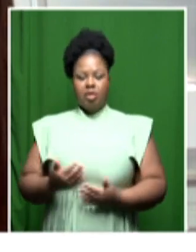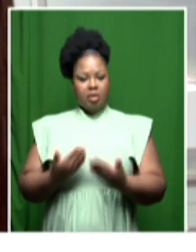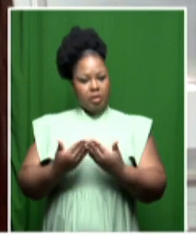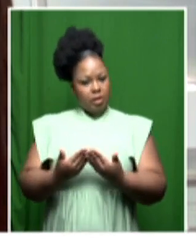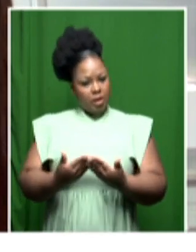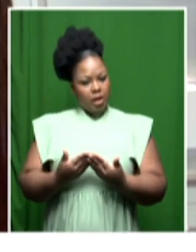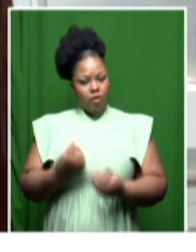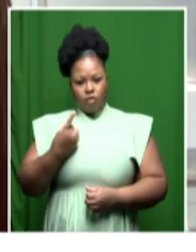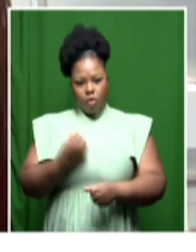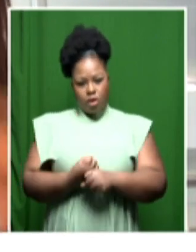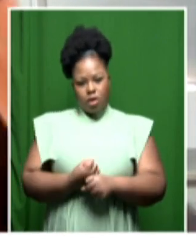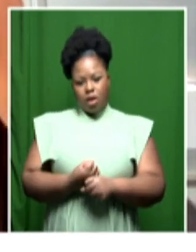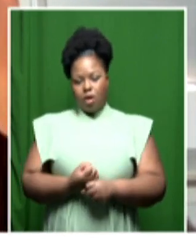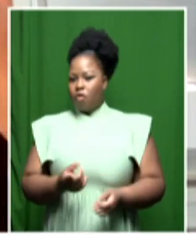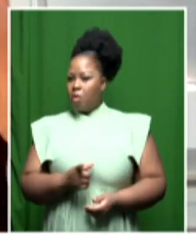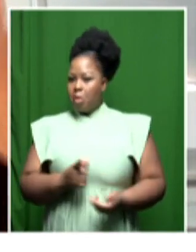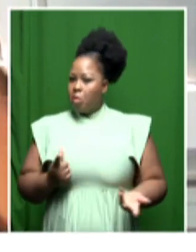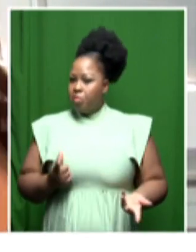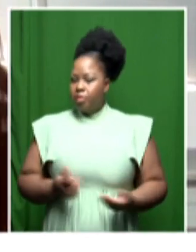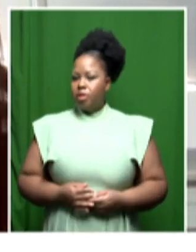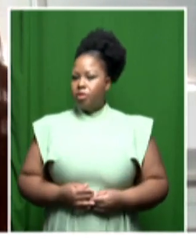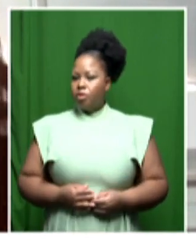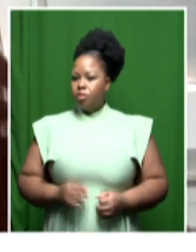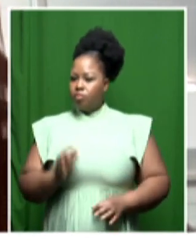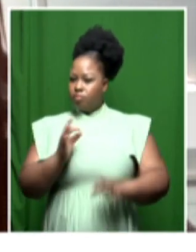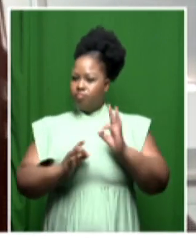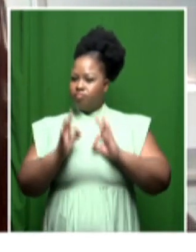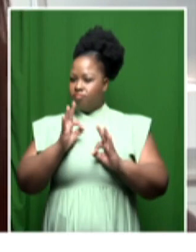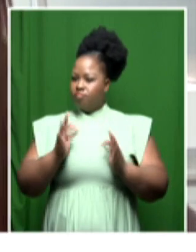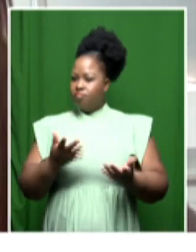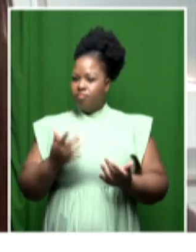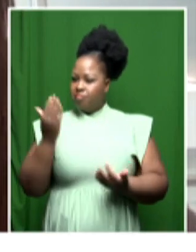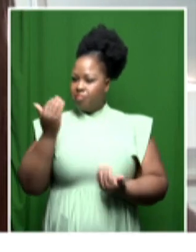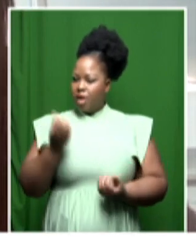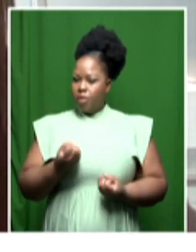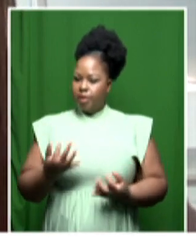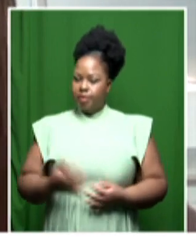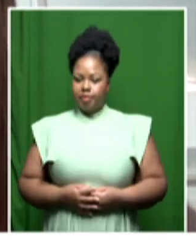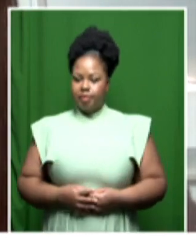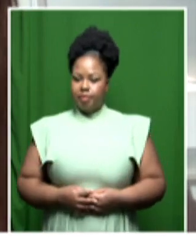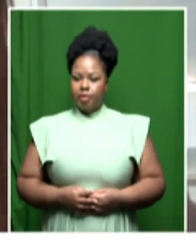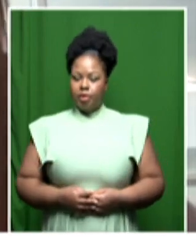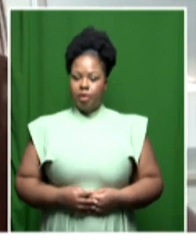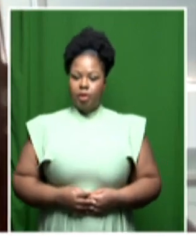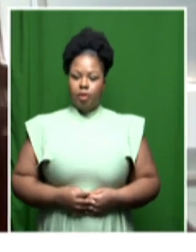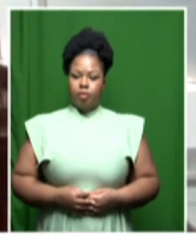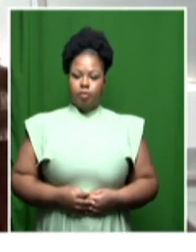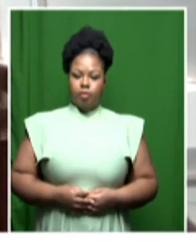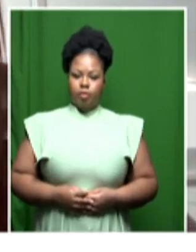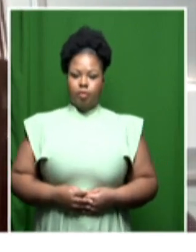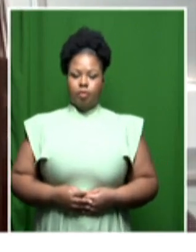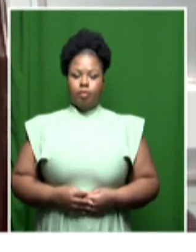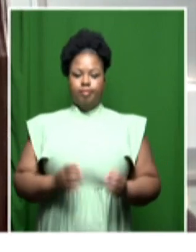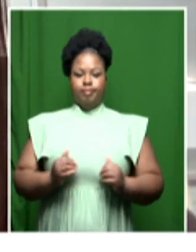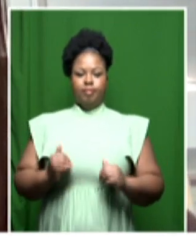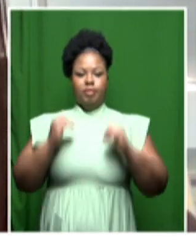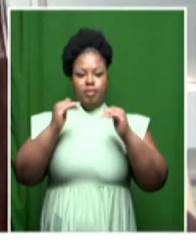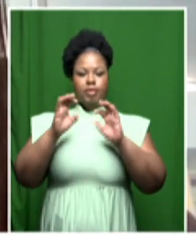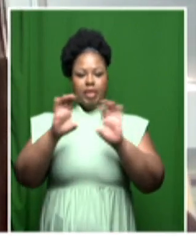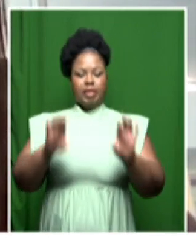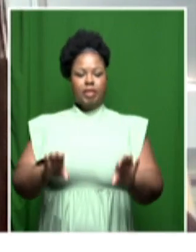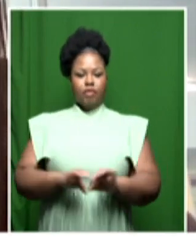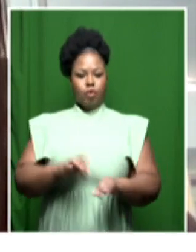study for a year or however long it is? Give me a ballpark as to what we can ask for. So if we looked at the highest